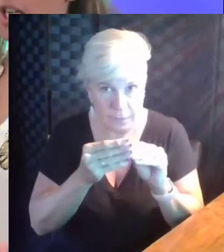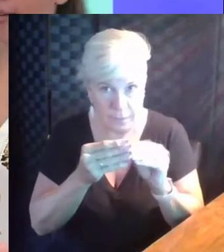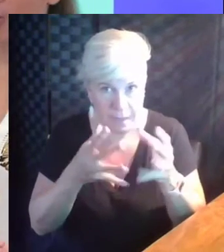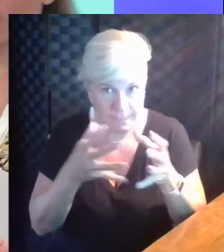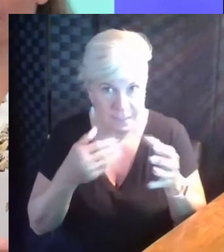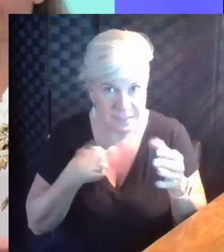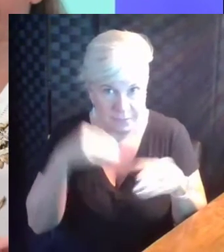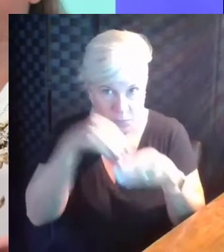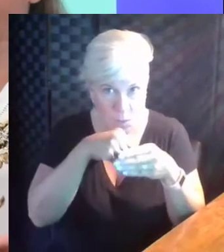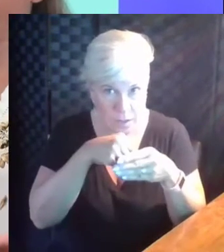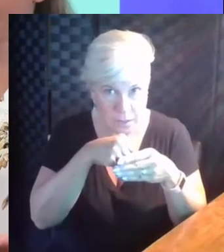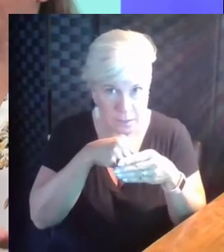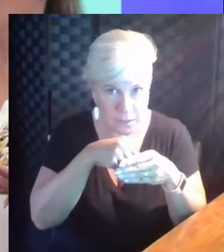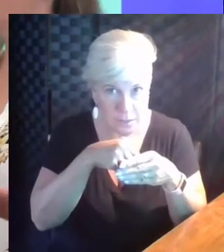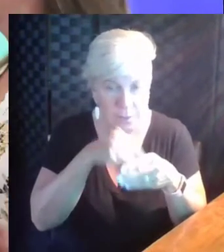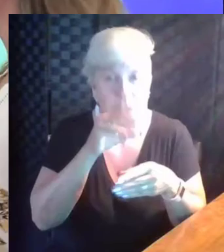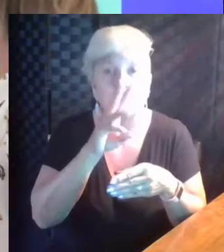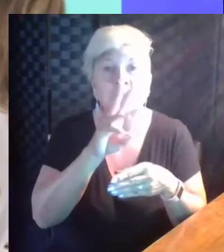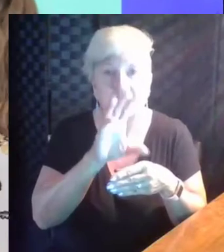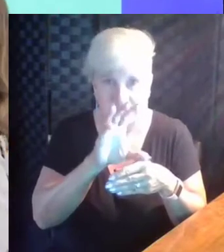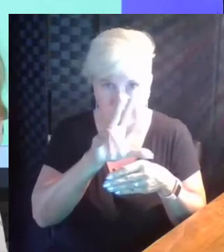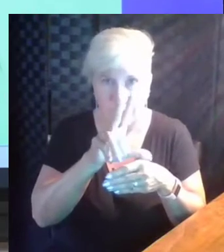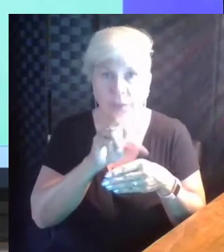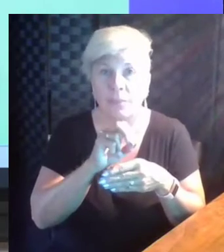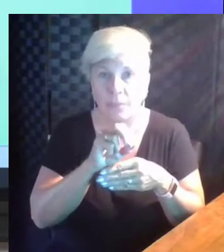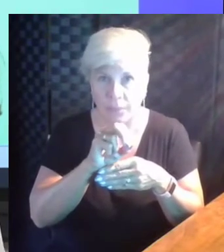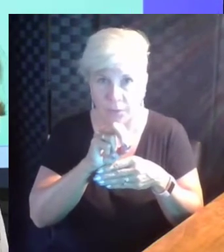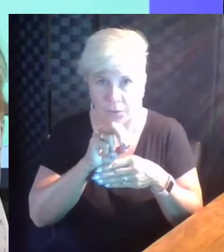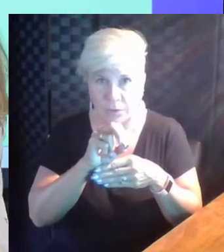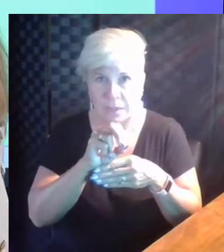How much did she have in her wallet? Yeah, she had